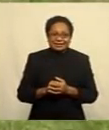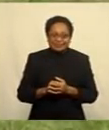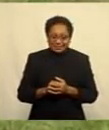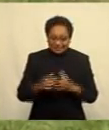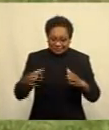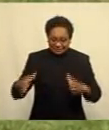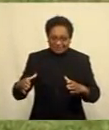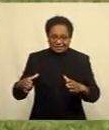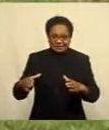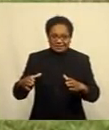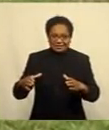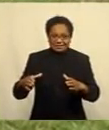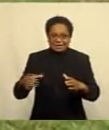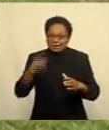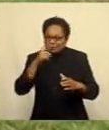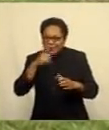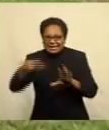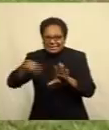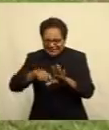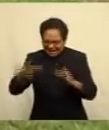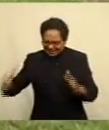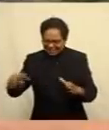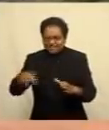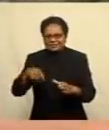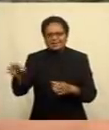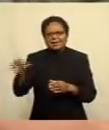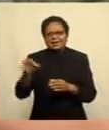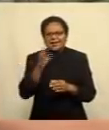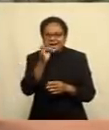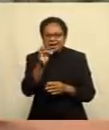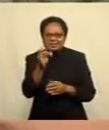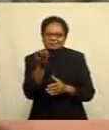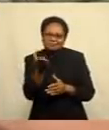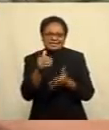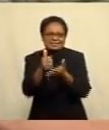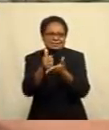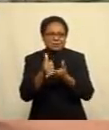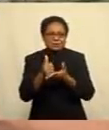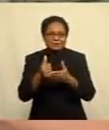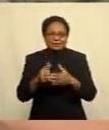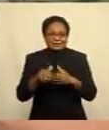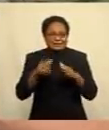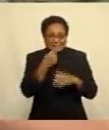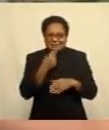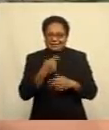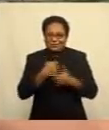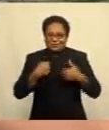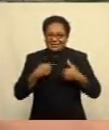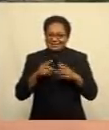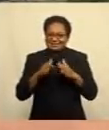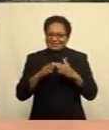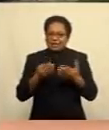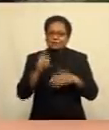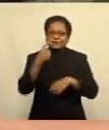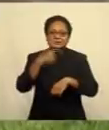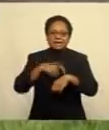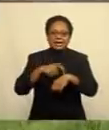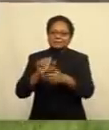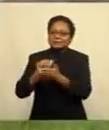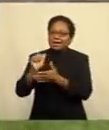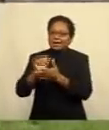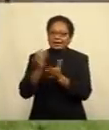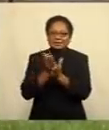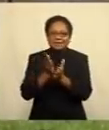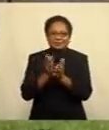have asked for support. This is the first time we're selling cassava. We usually just farm for our family. The